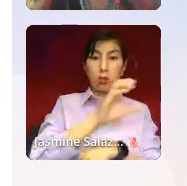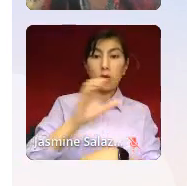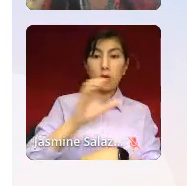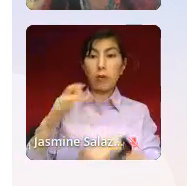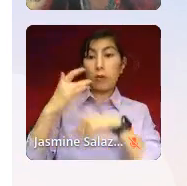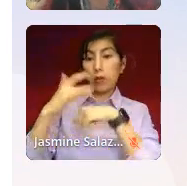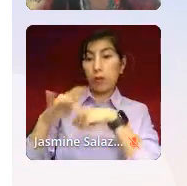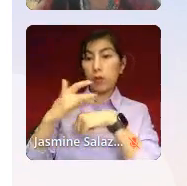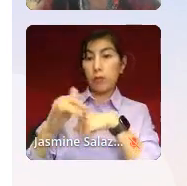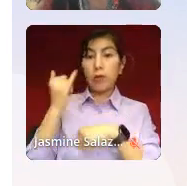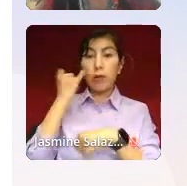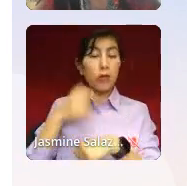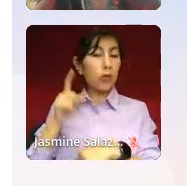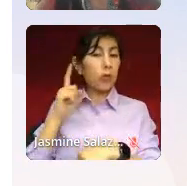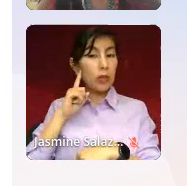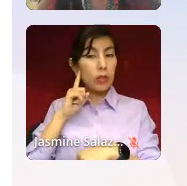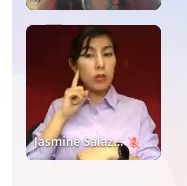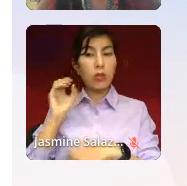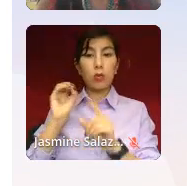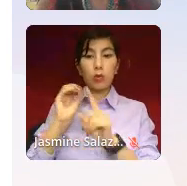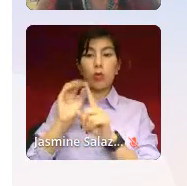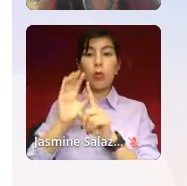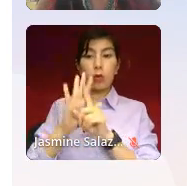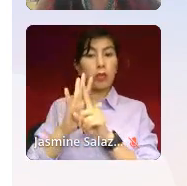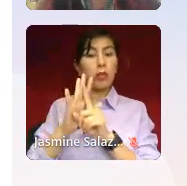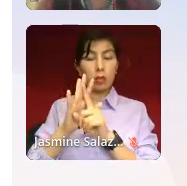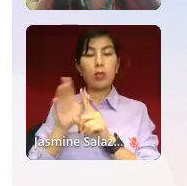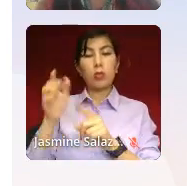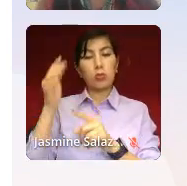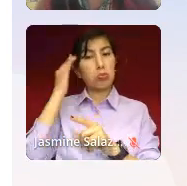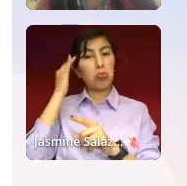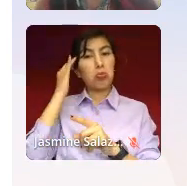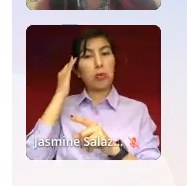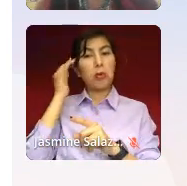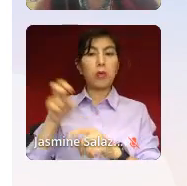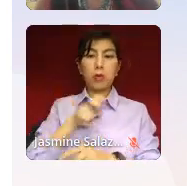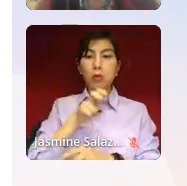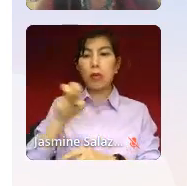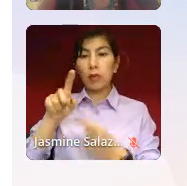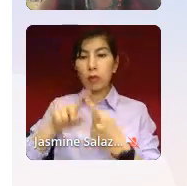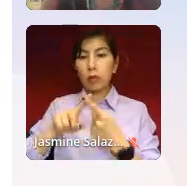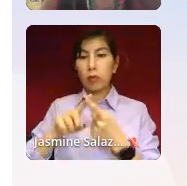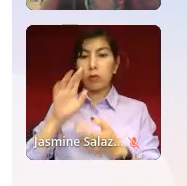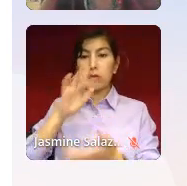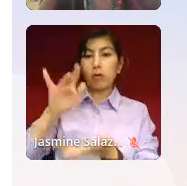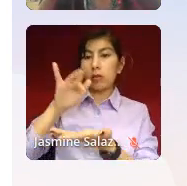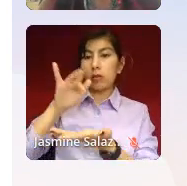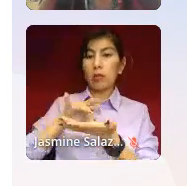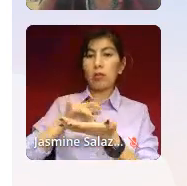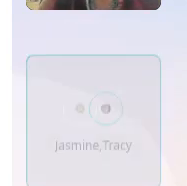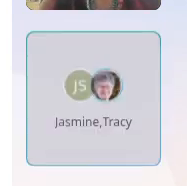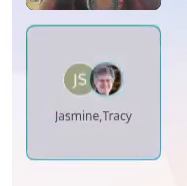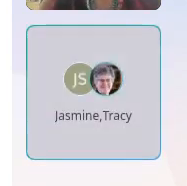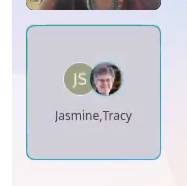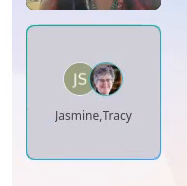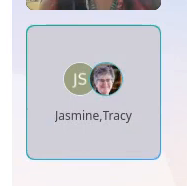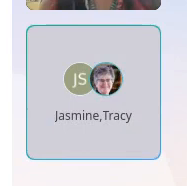listen to the orientation, then you know that you navigate to the center of the event page, and in the